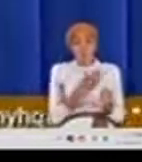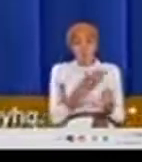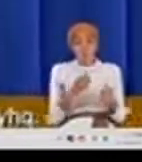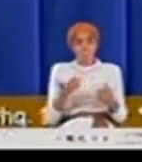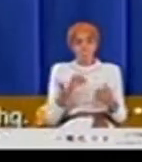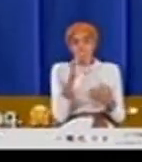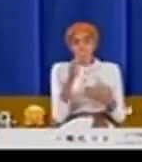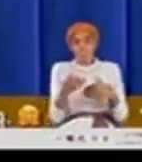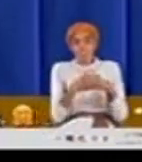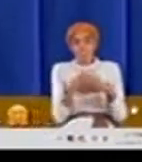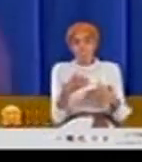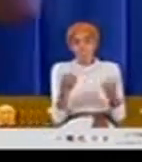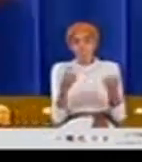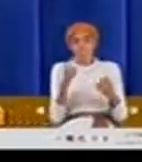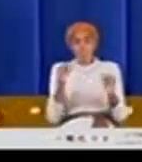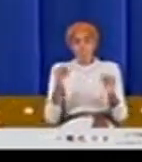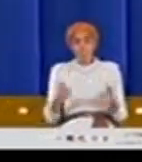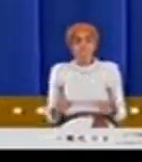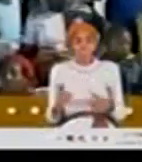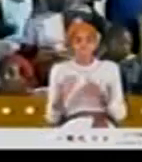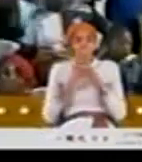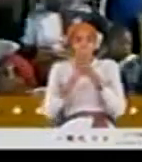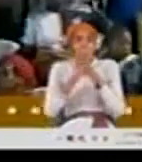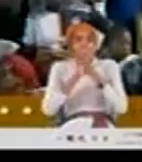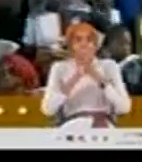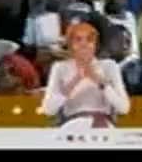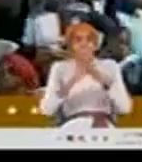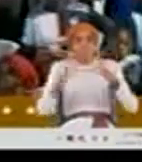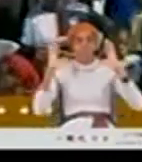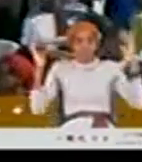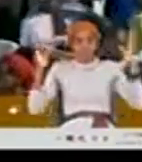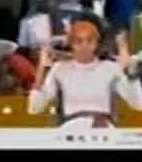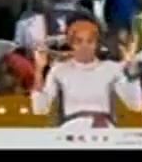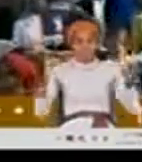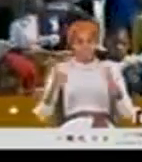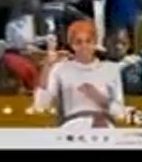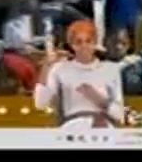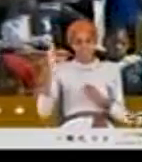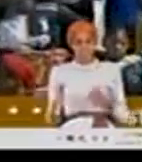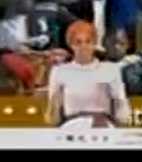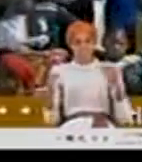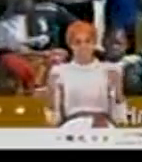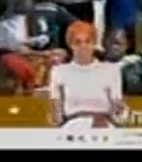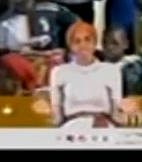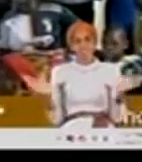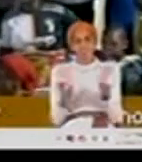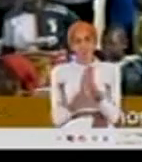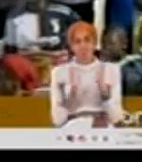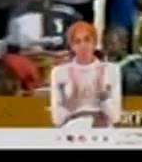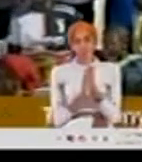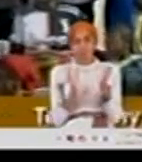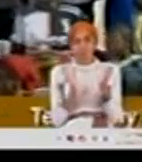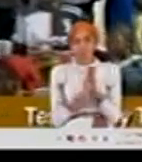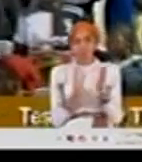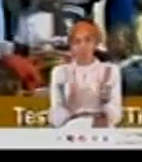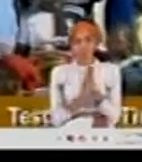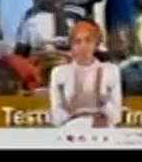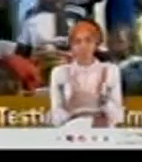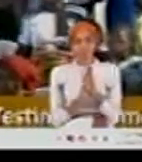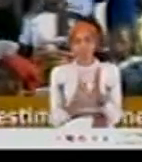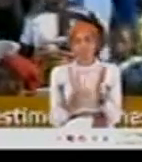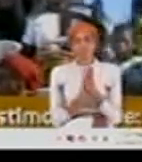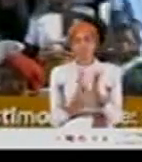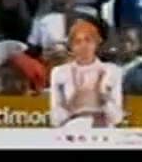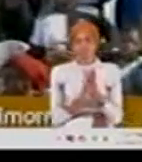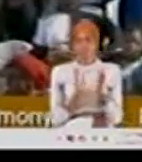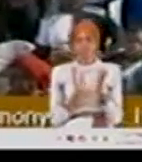God now in Jesus name wonderful can't you put your hand together for the Lord this